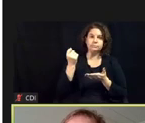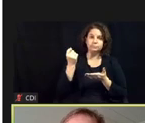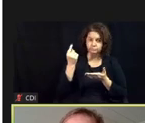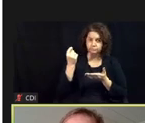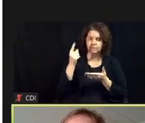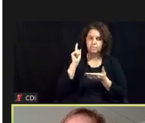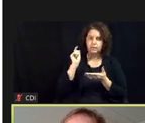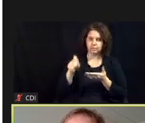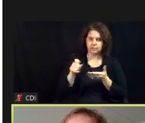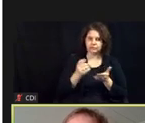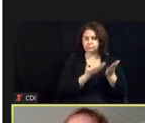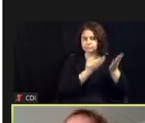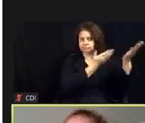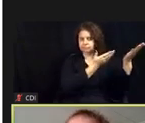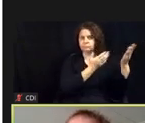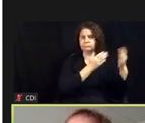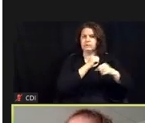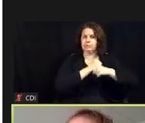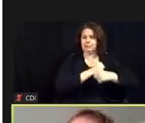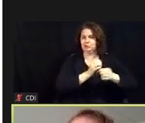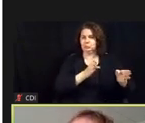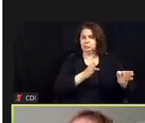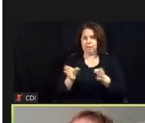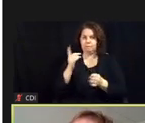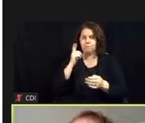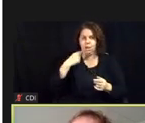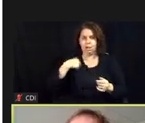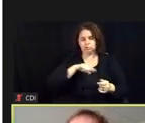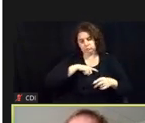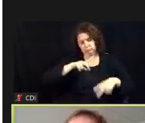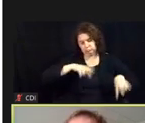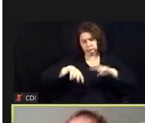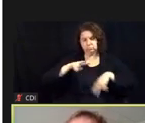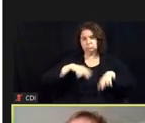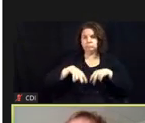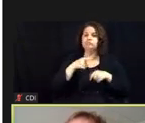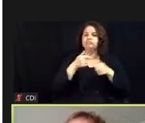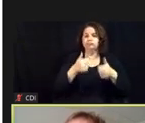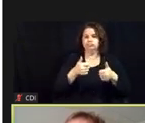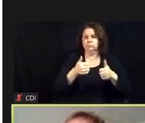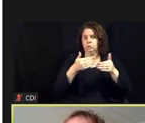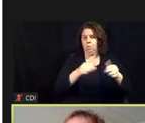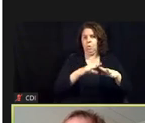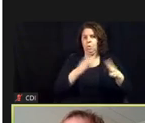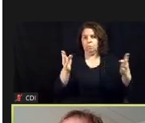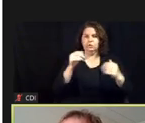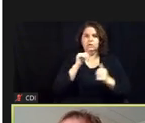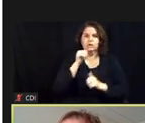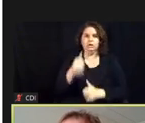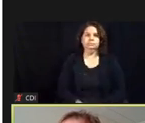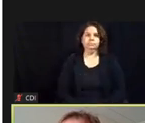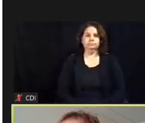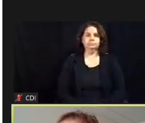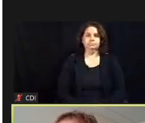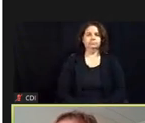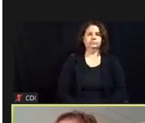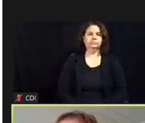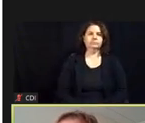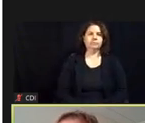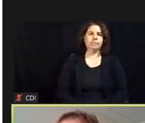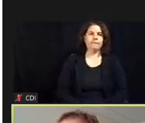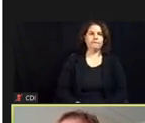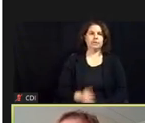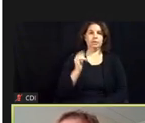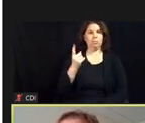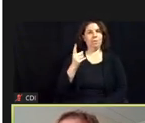Health, even in the absence of the waiver process. And that's one of the key features of moving into that red